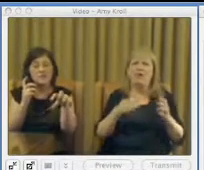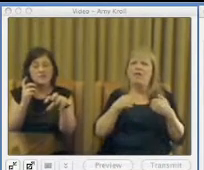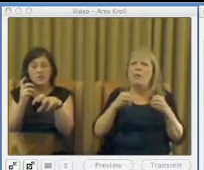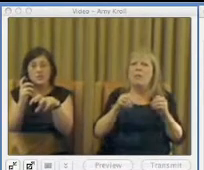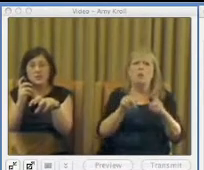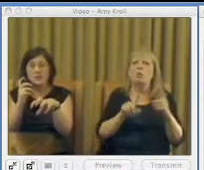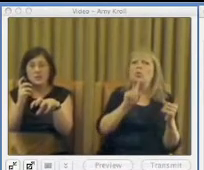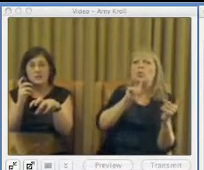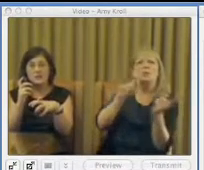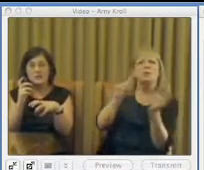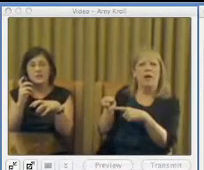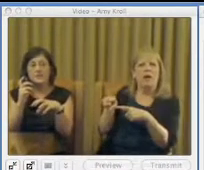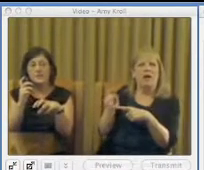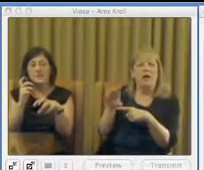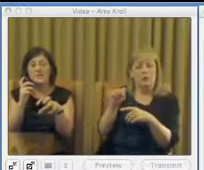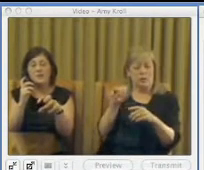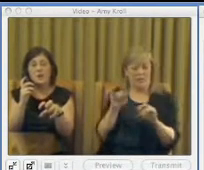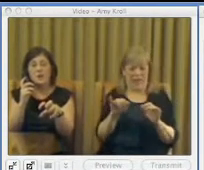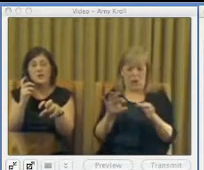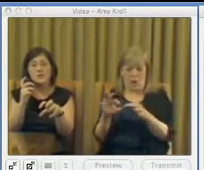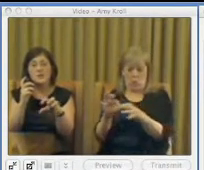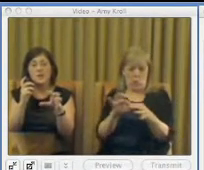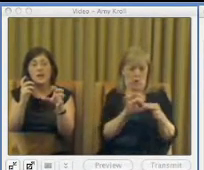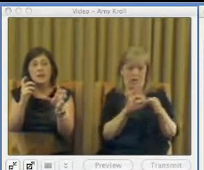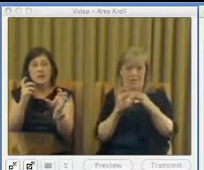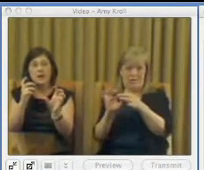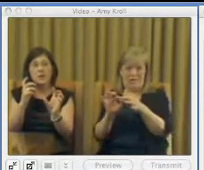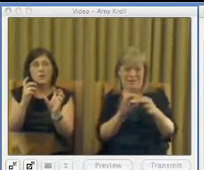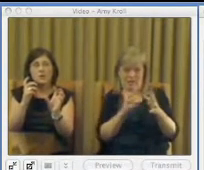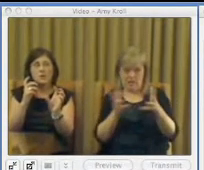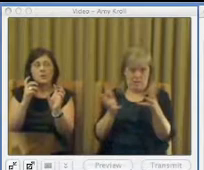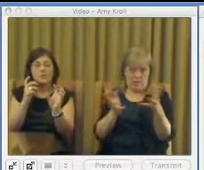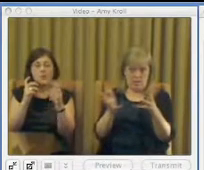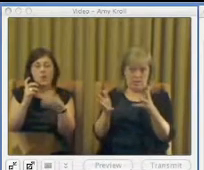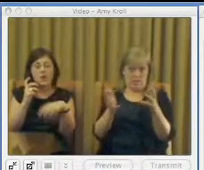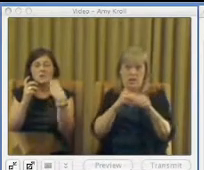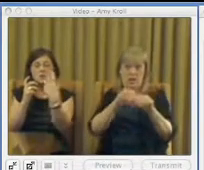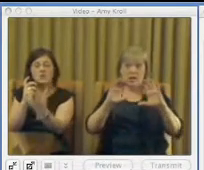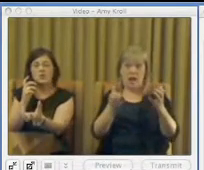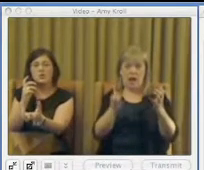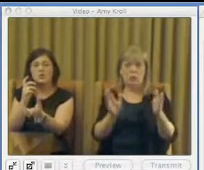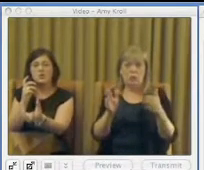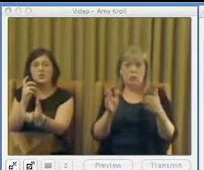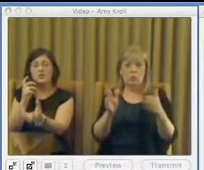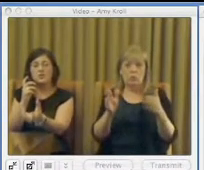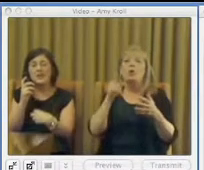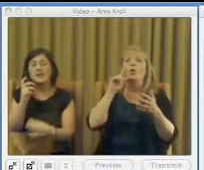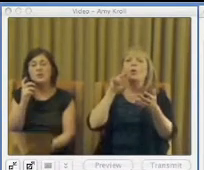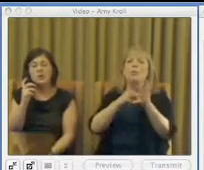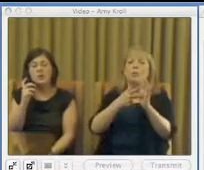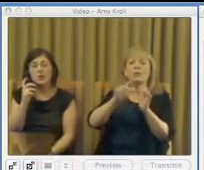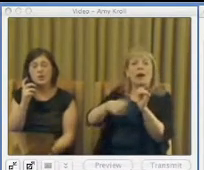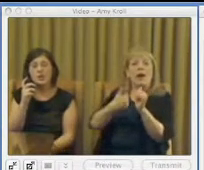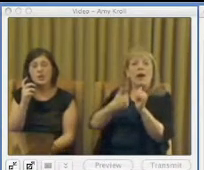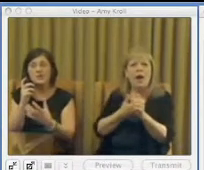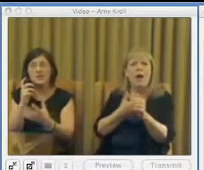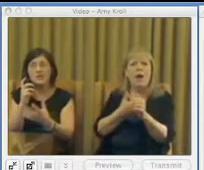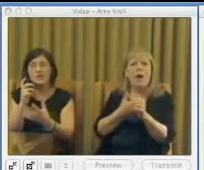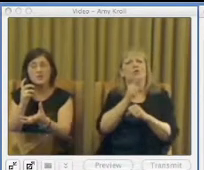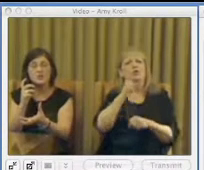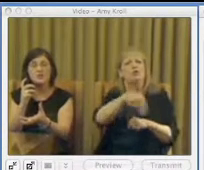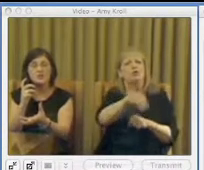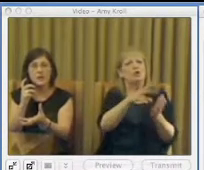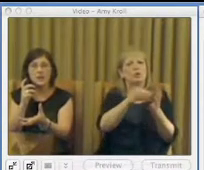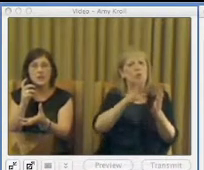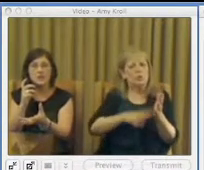So that coordinating function, I think, that interpreters have in the classroom is about trying to ensure that students